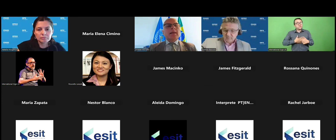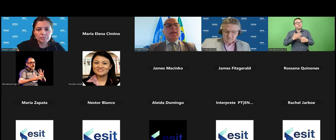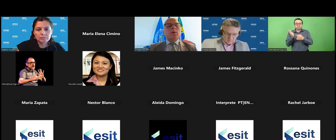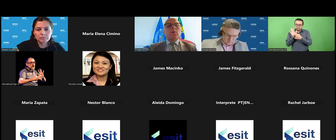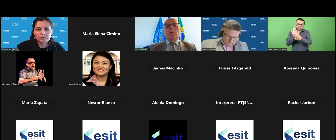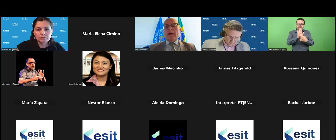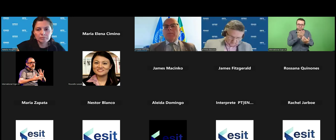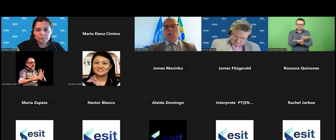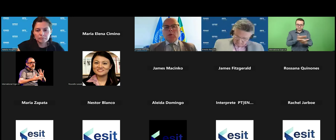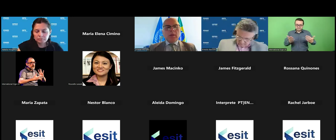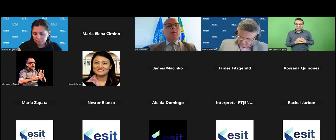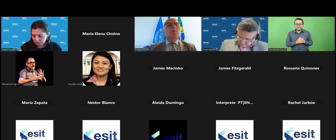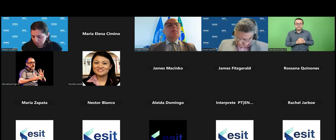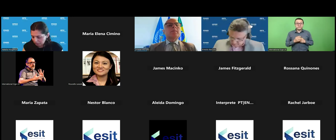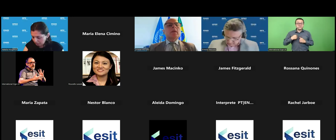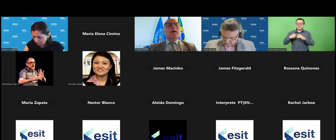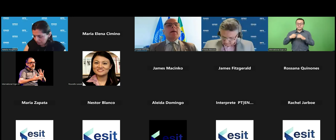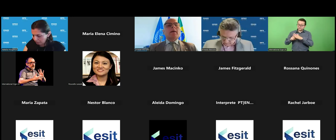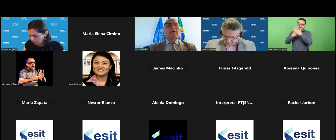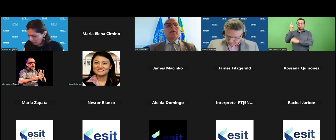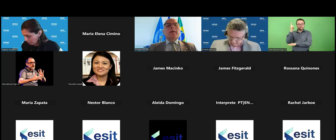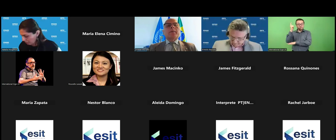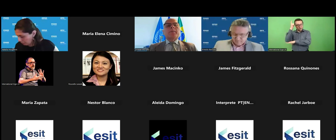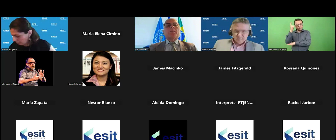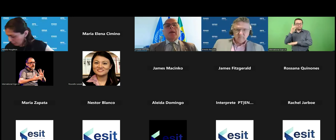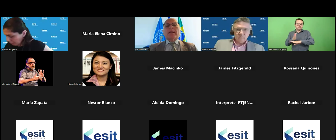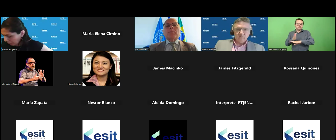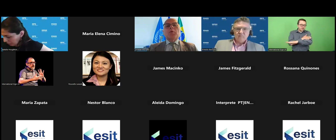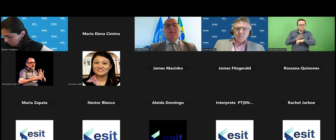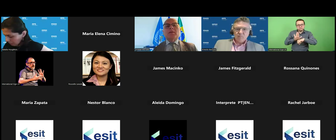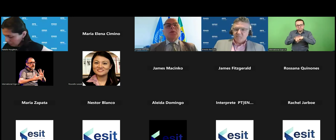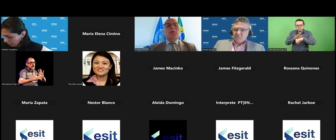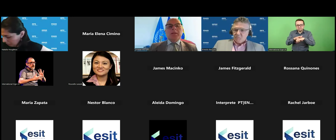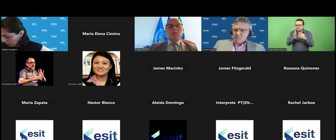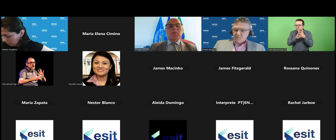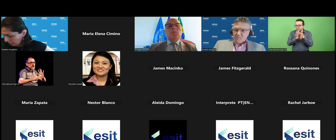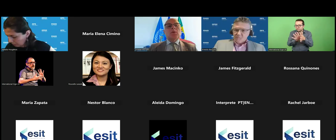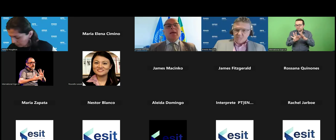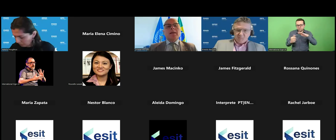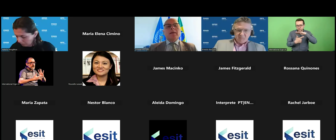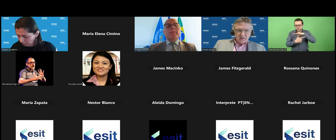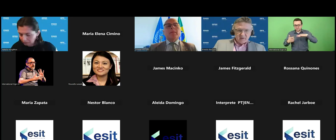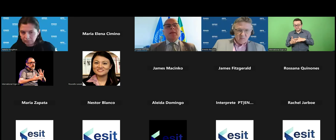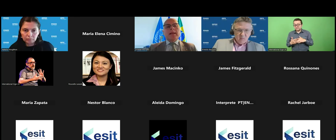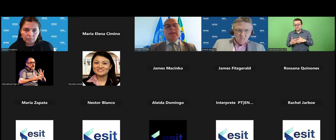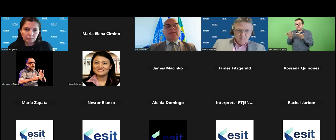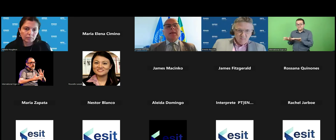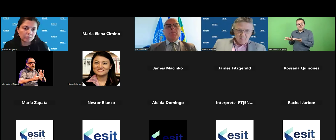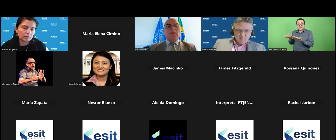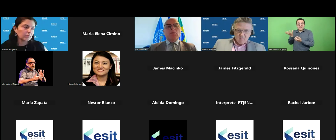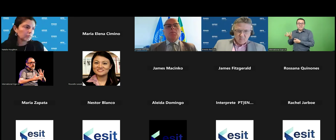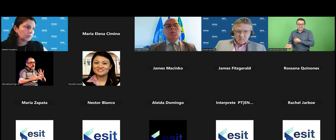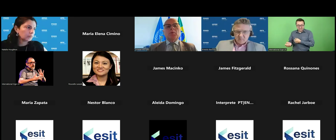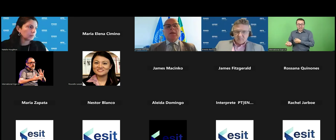quisiera comes. señalar algunos Before aspectos beginning, I would logísticos. like to talk about some logistic Estamos aspects. ofreciendo interpretación We are simultánea offering en inglés,